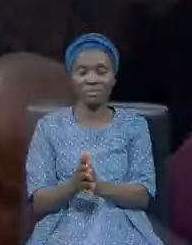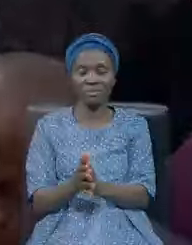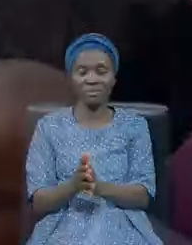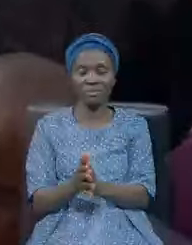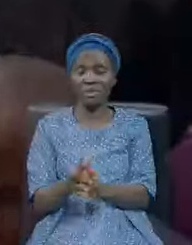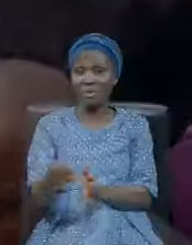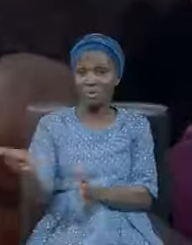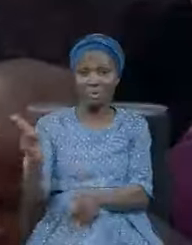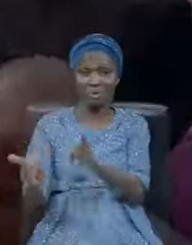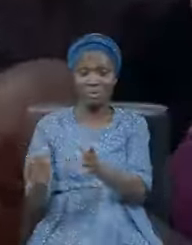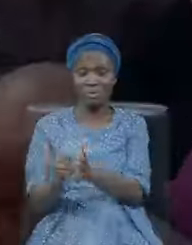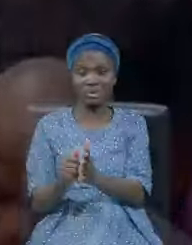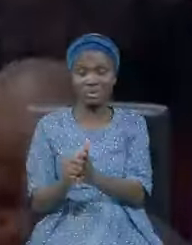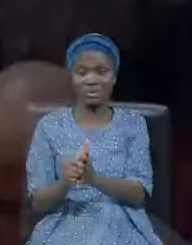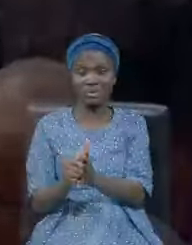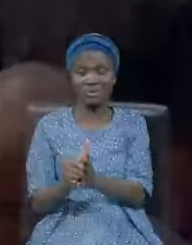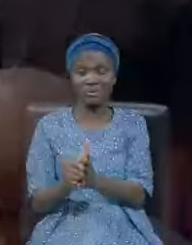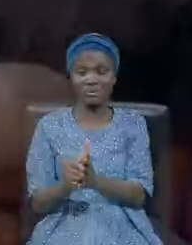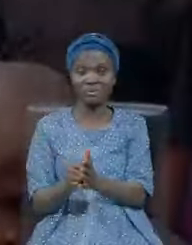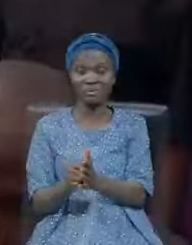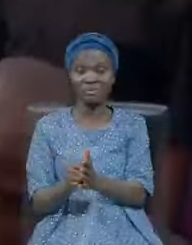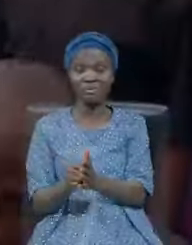those who live and act